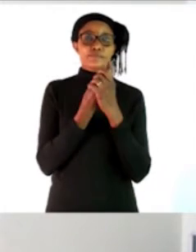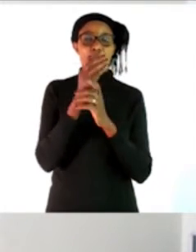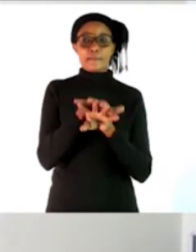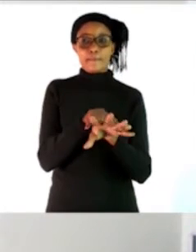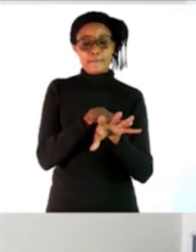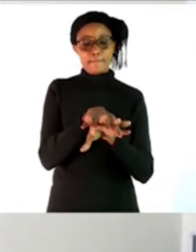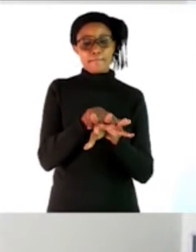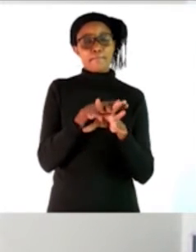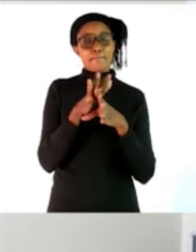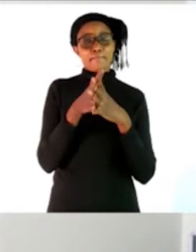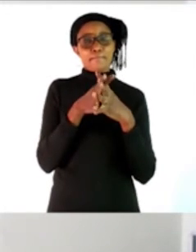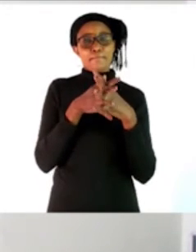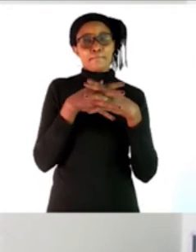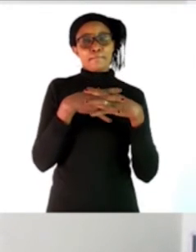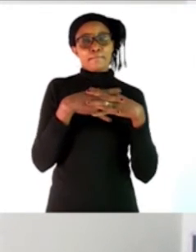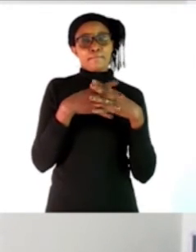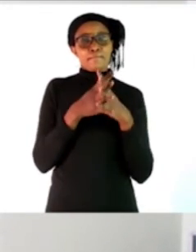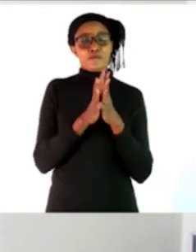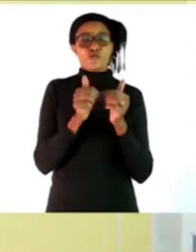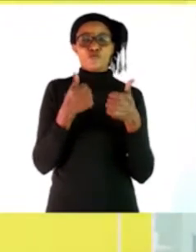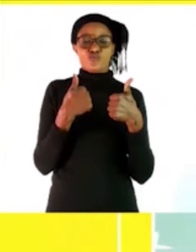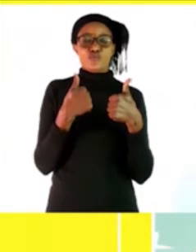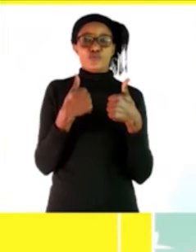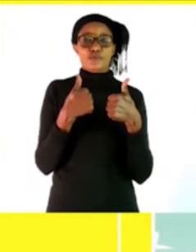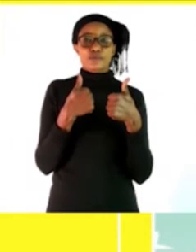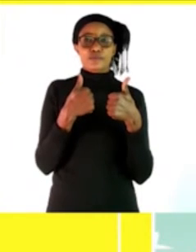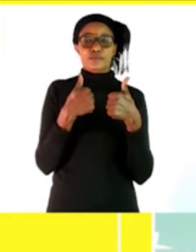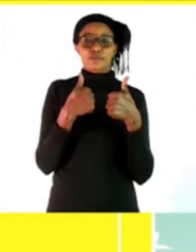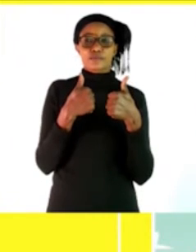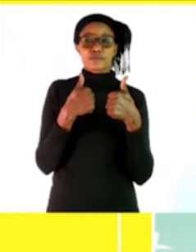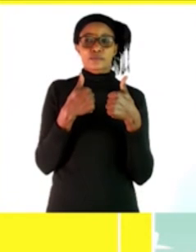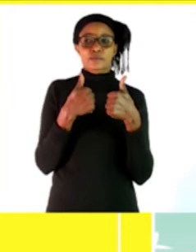Between the fingers. Good.